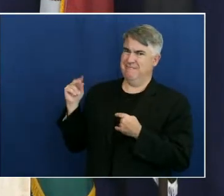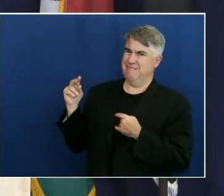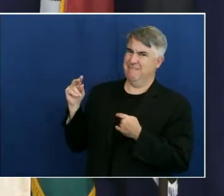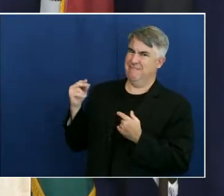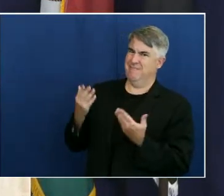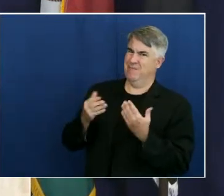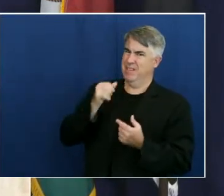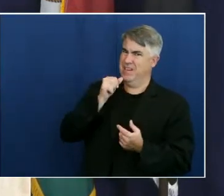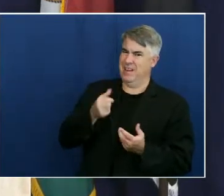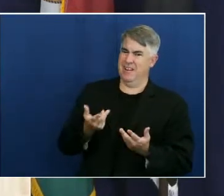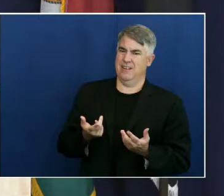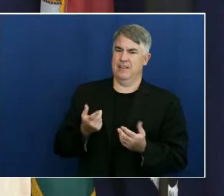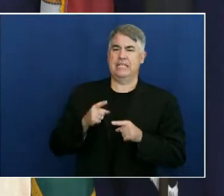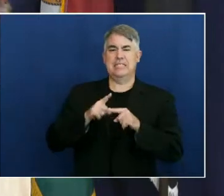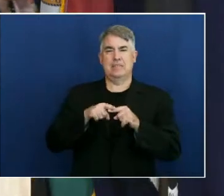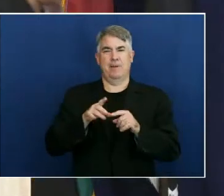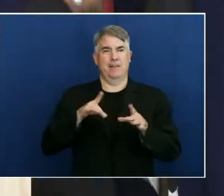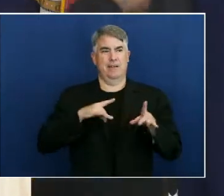on what our case rate is going to be.